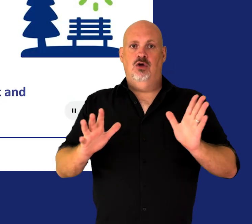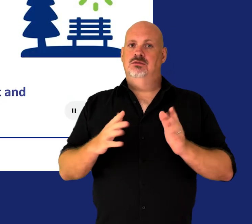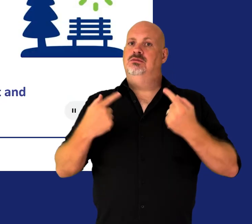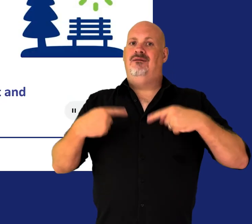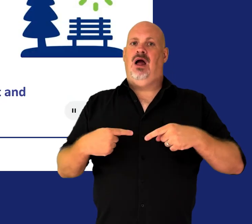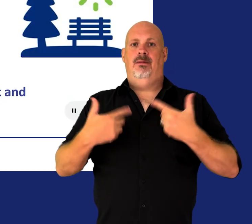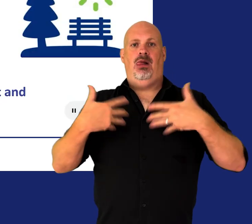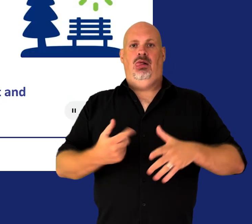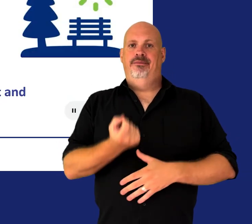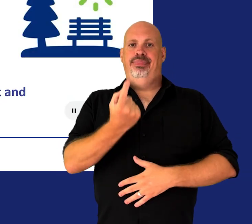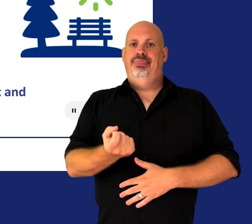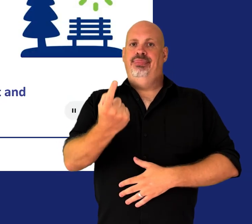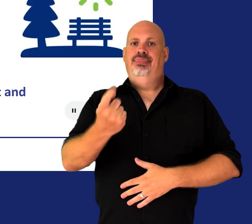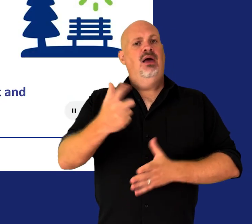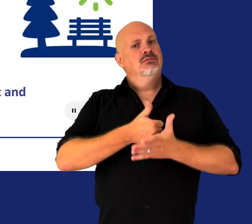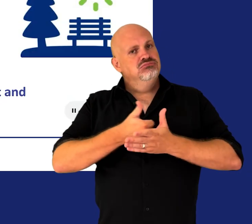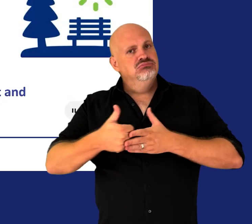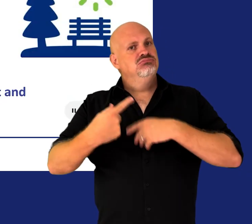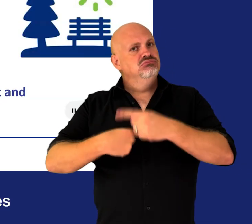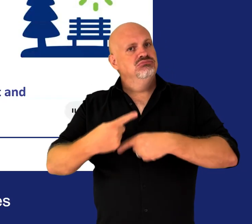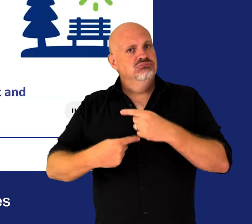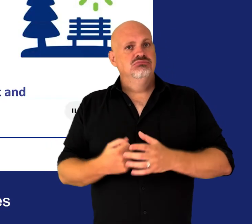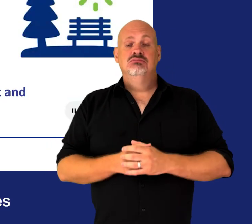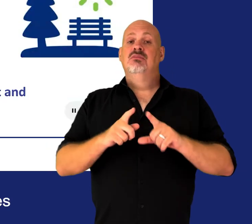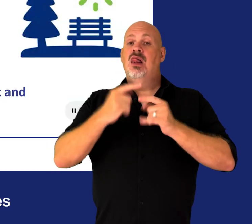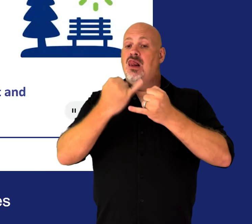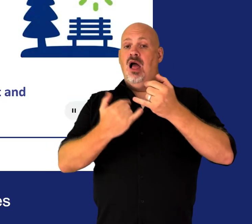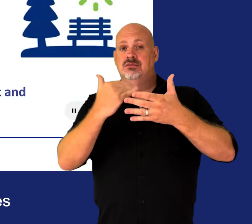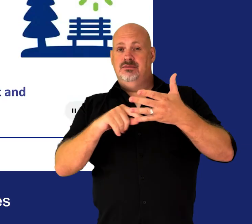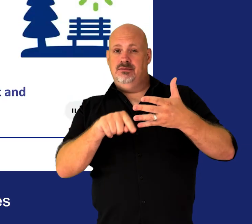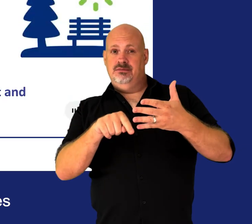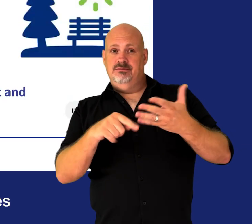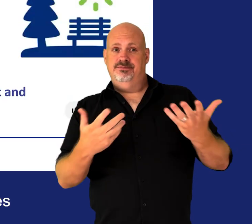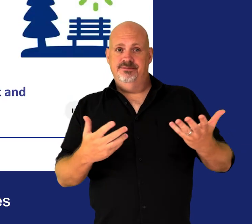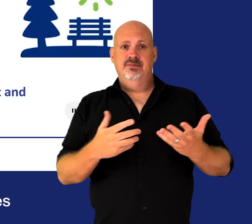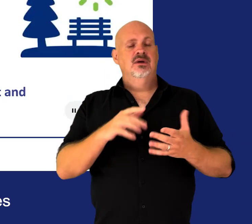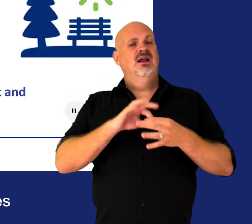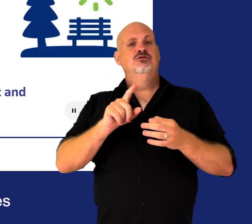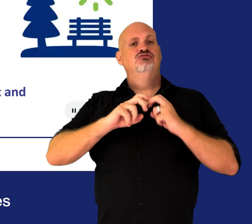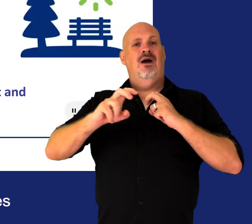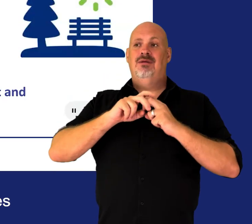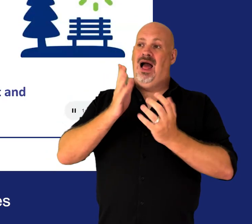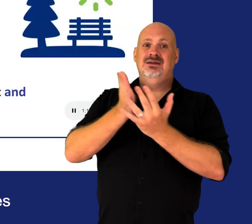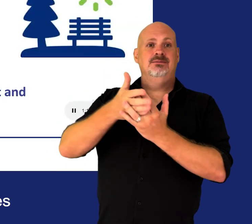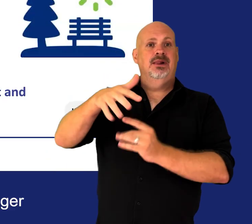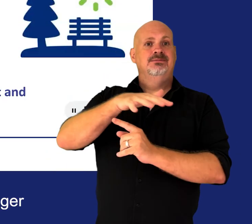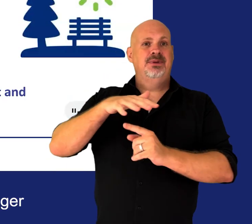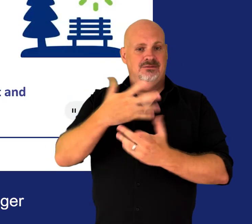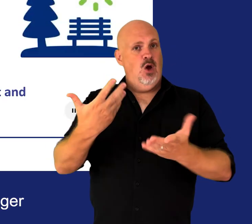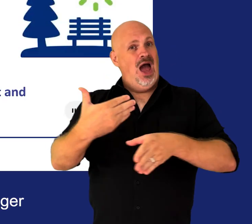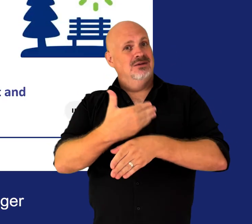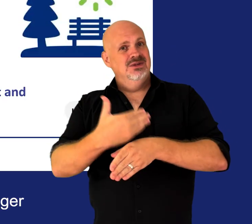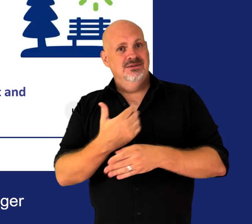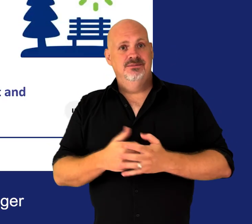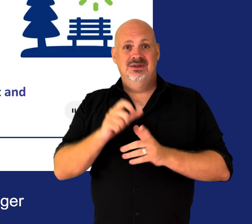rather than available only at limited sessions. And the last point on this slide relates to travel to accessible spaces for